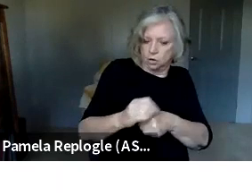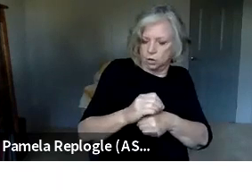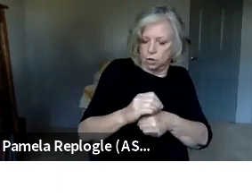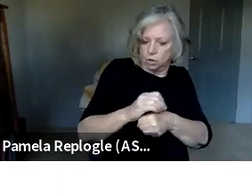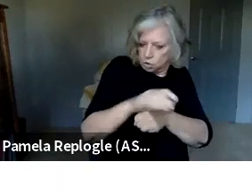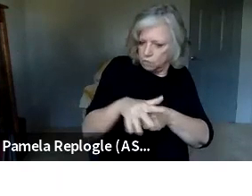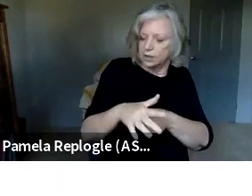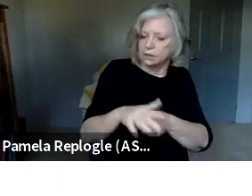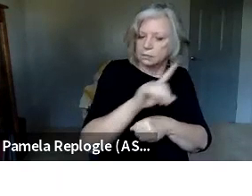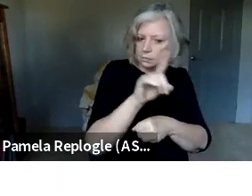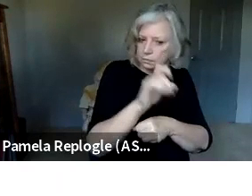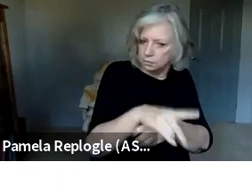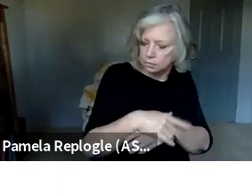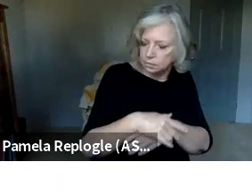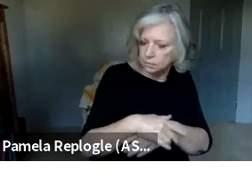It